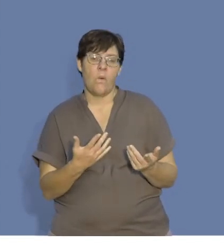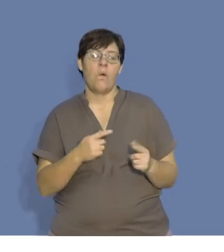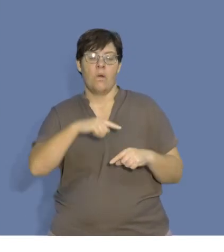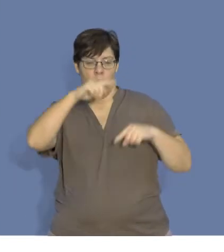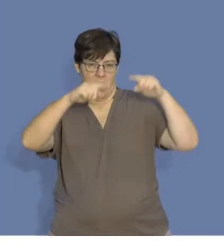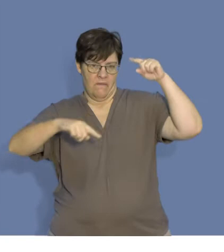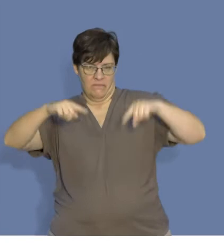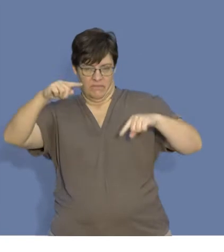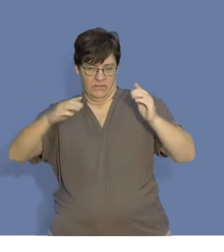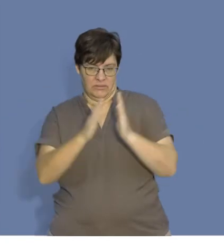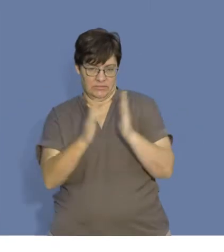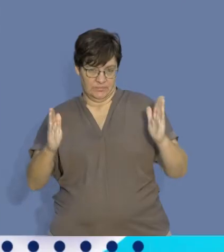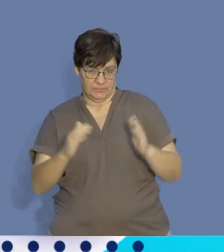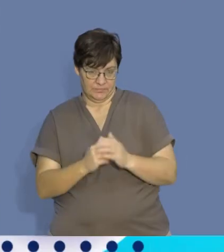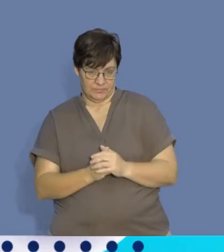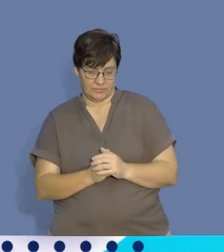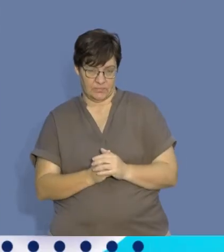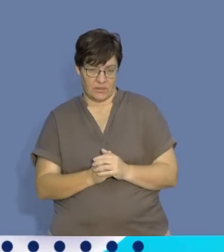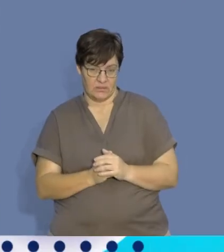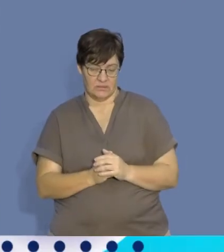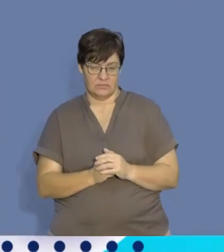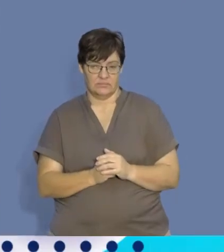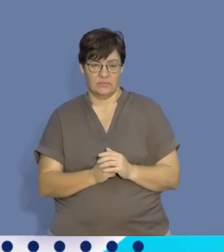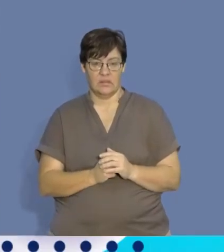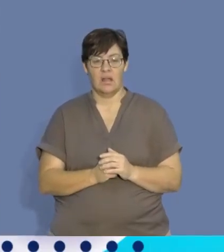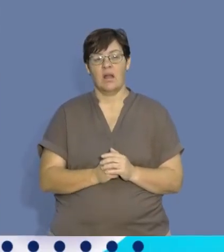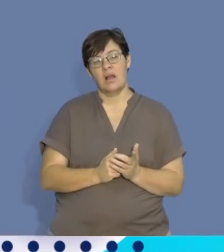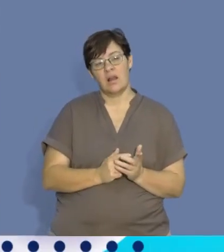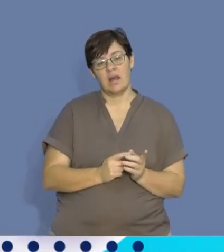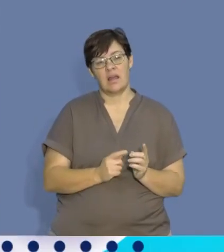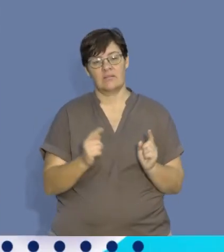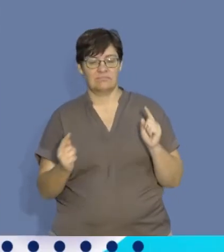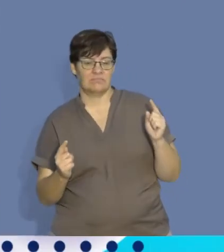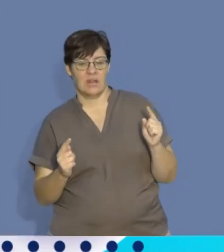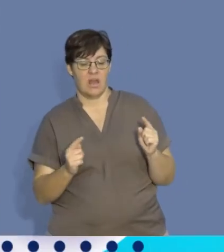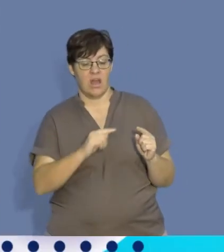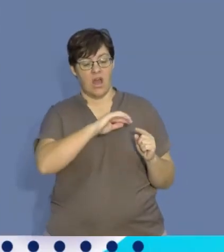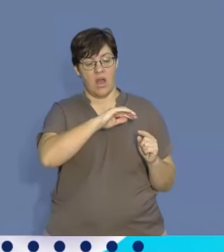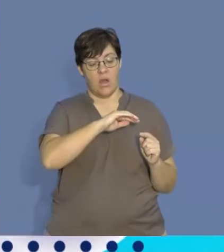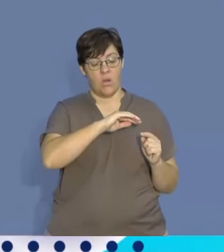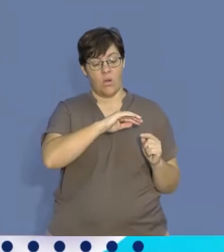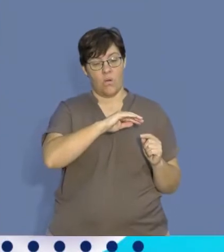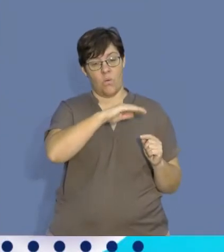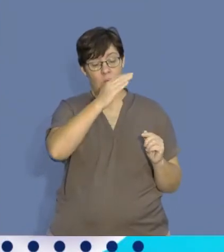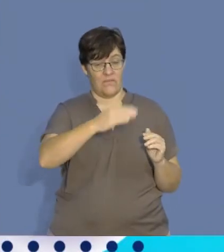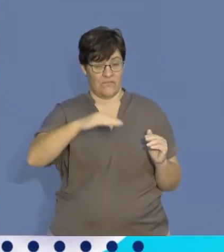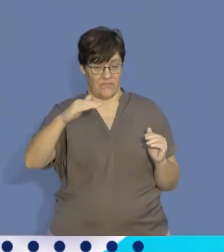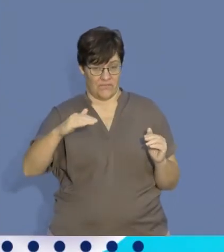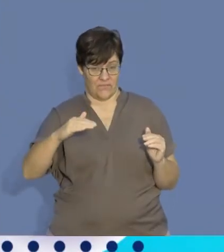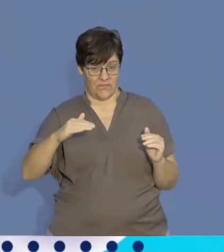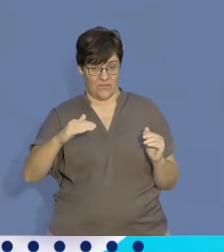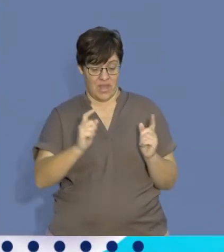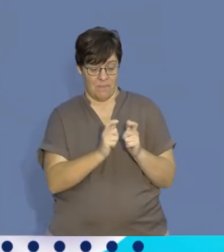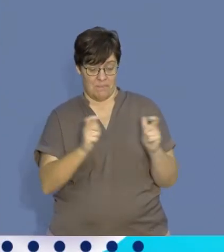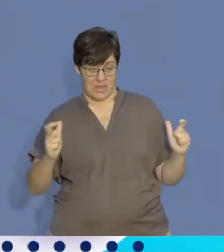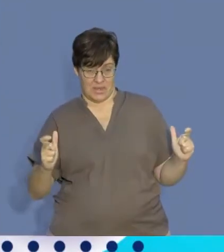need to remind you that wavelength and frequency are the inverse of each other. So if I make the wavelength